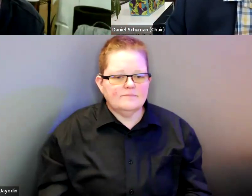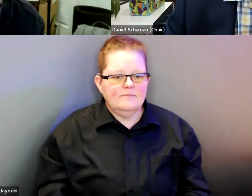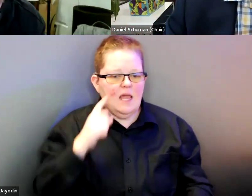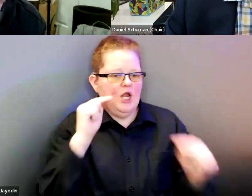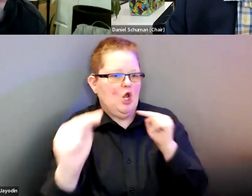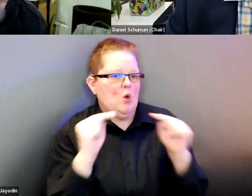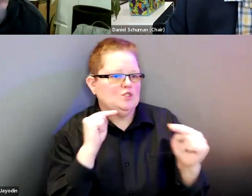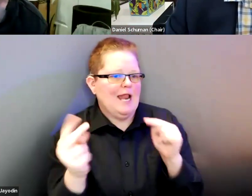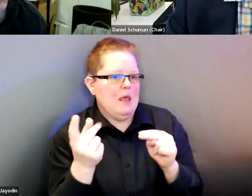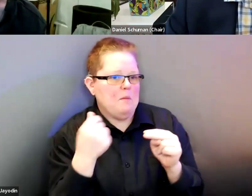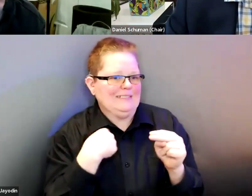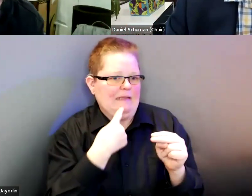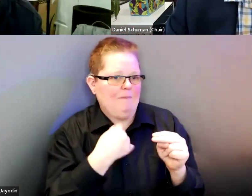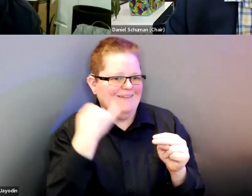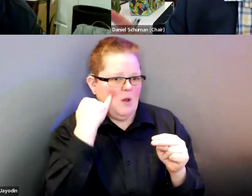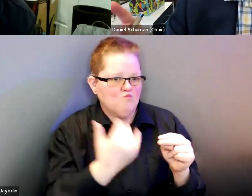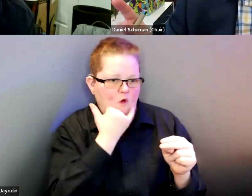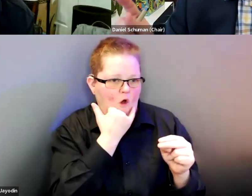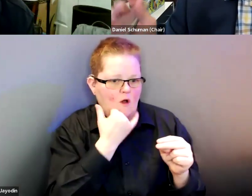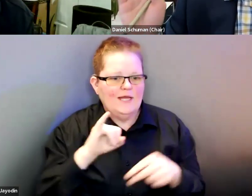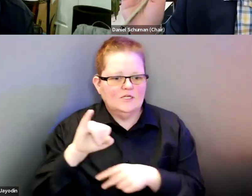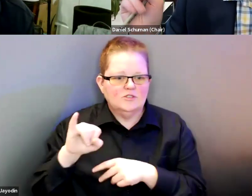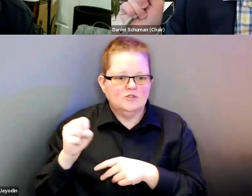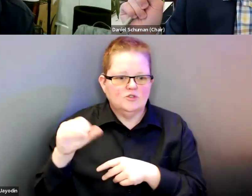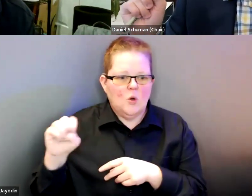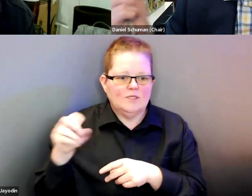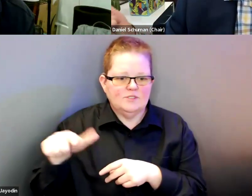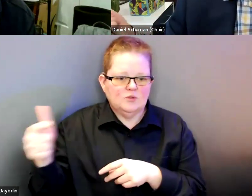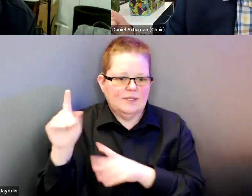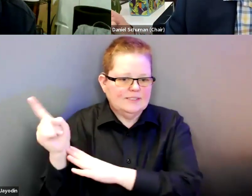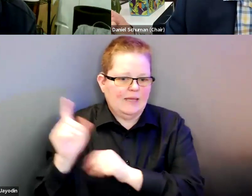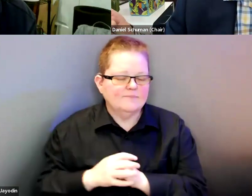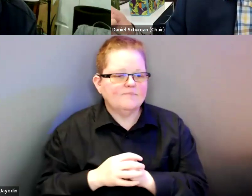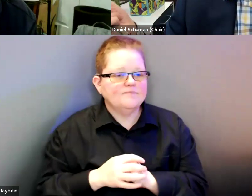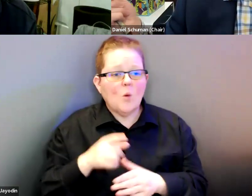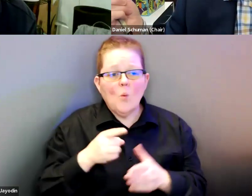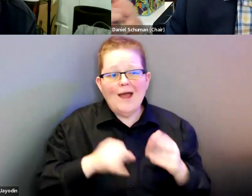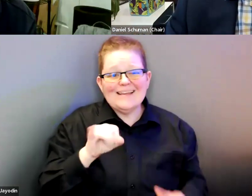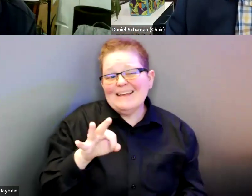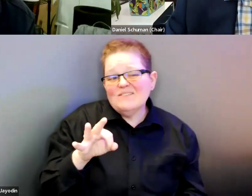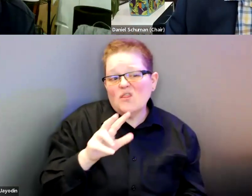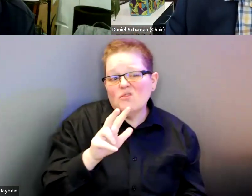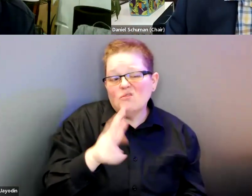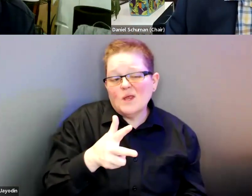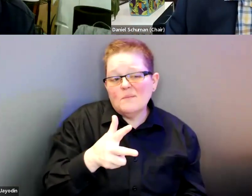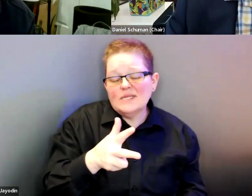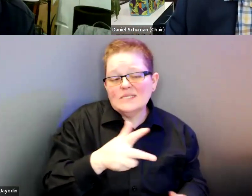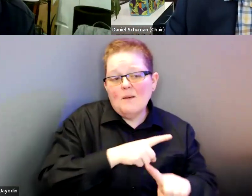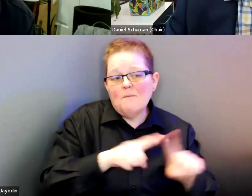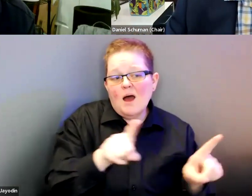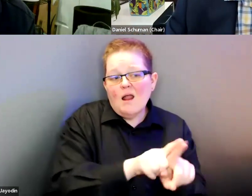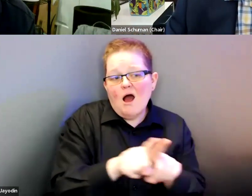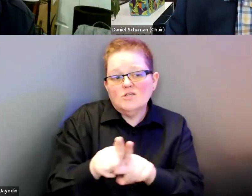tell me this is wrong. And Joyce, I'll get to you in 1 second. What if it's 3 minutes, but we also try to have at least